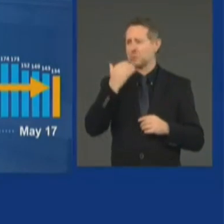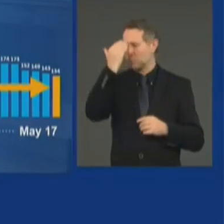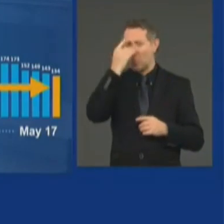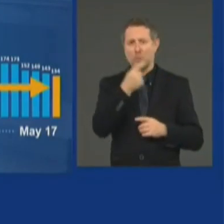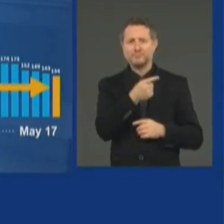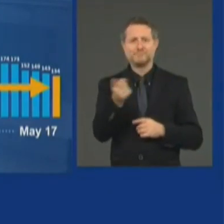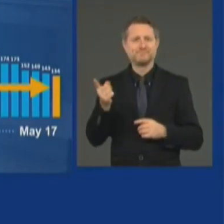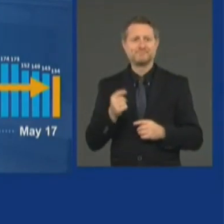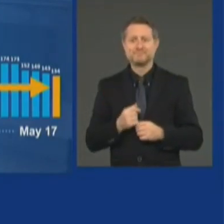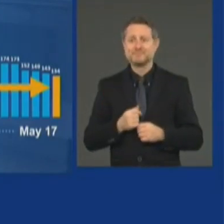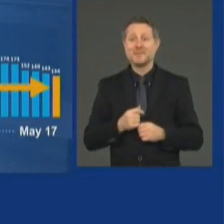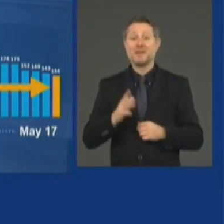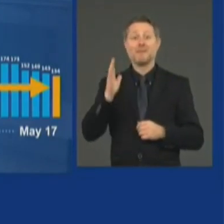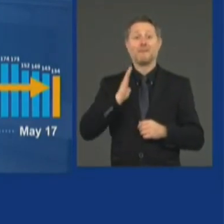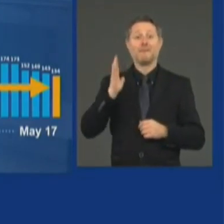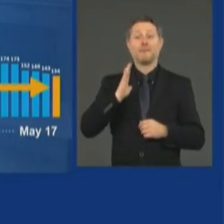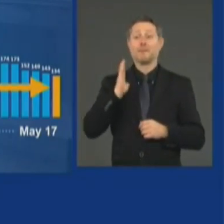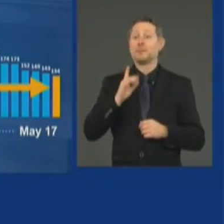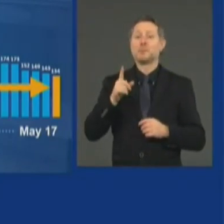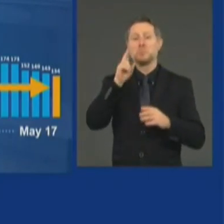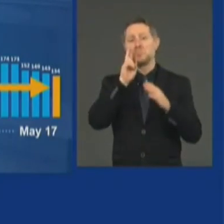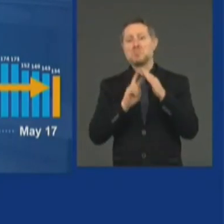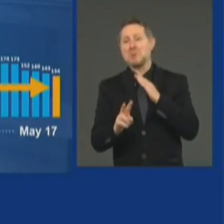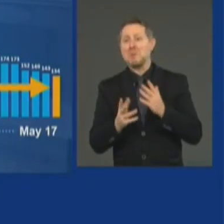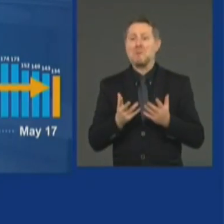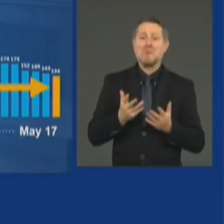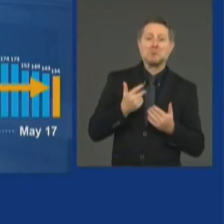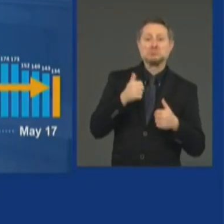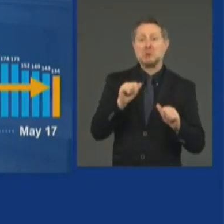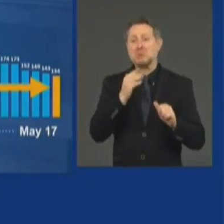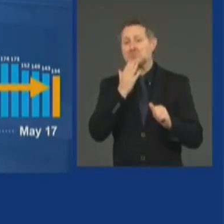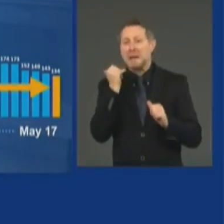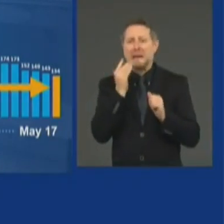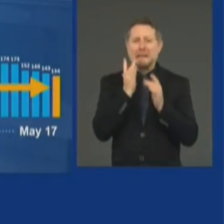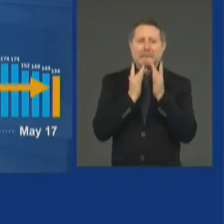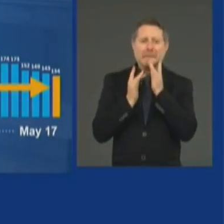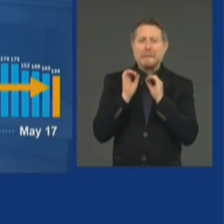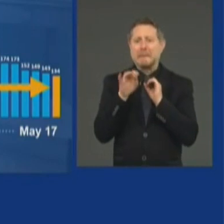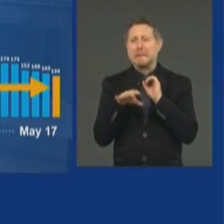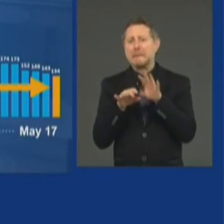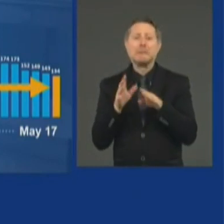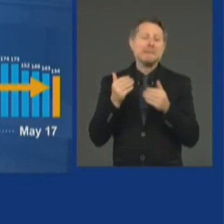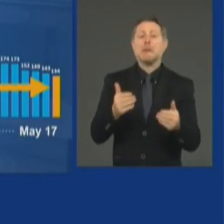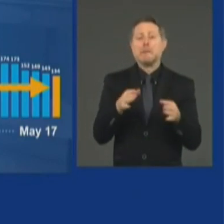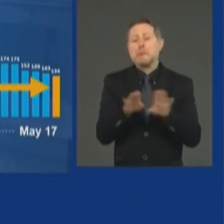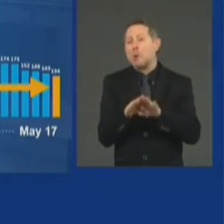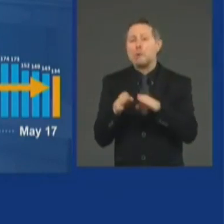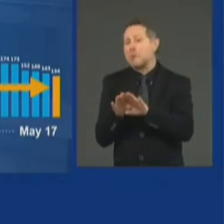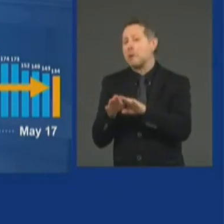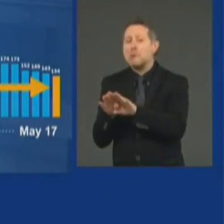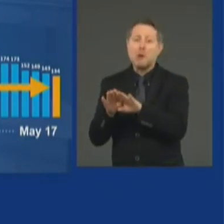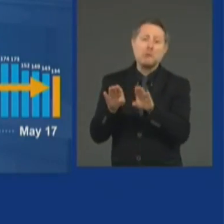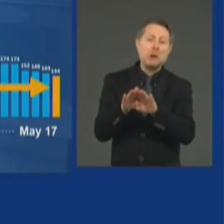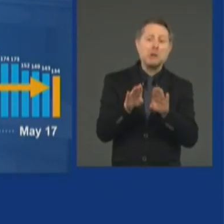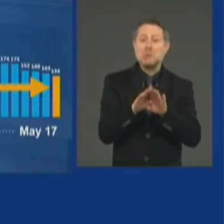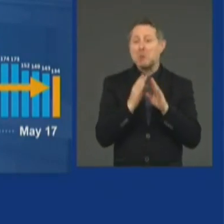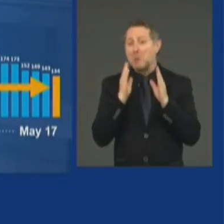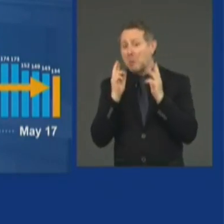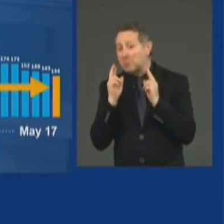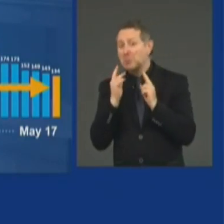could say was, do your best, try to close everything down, and then hope for the